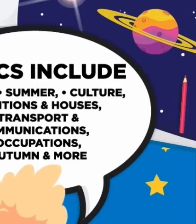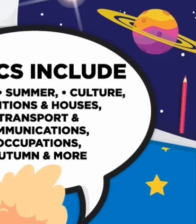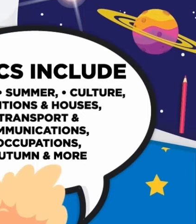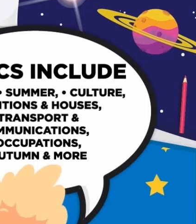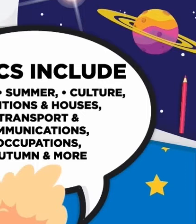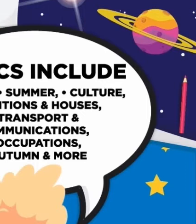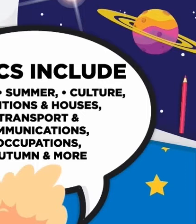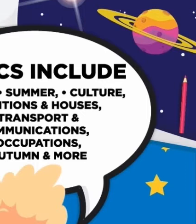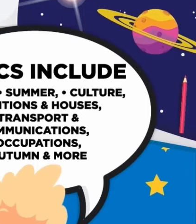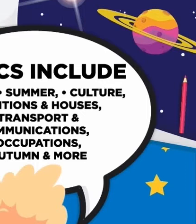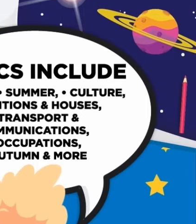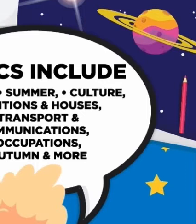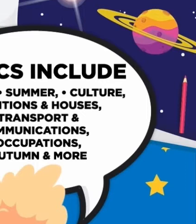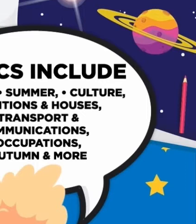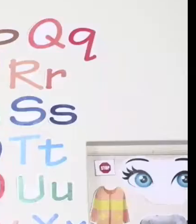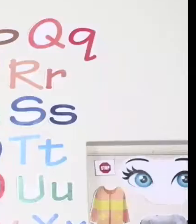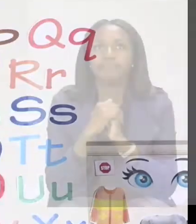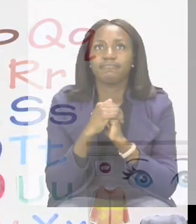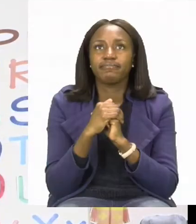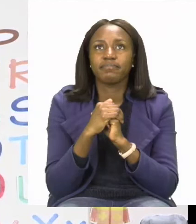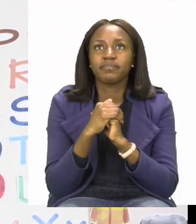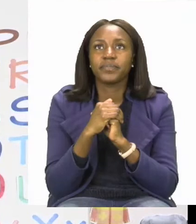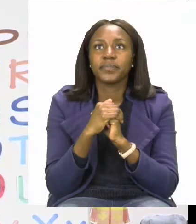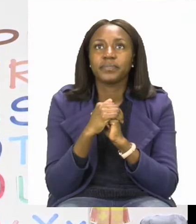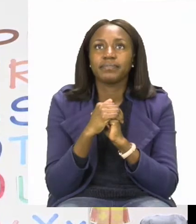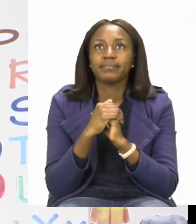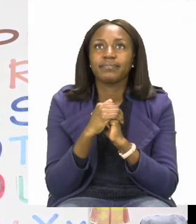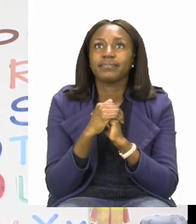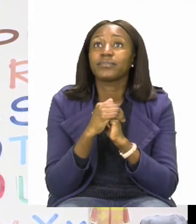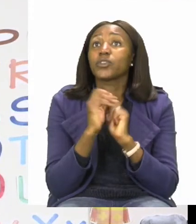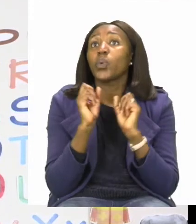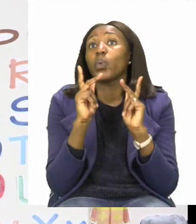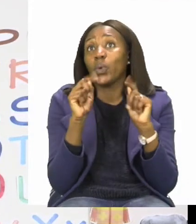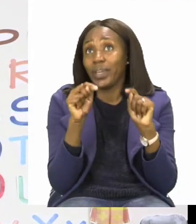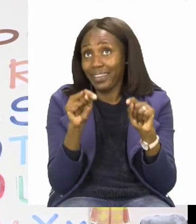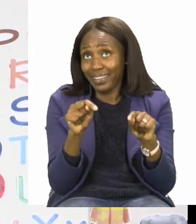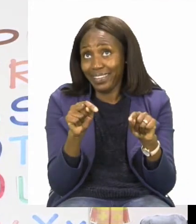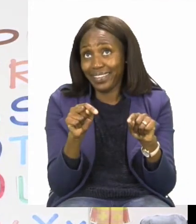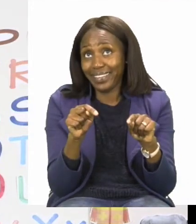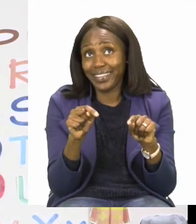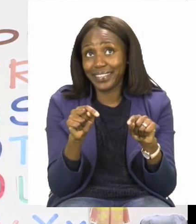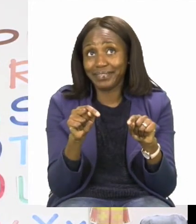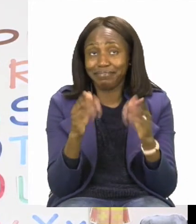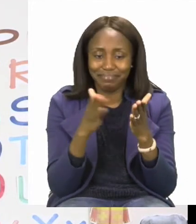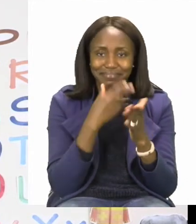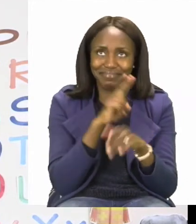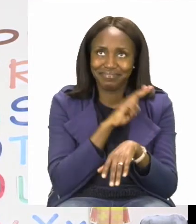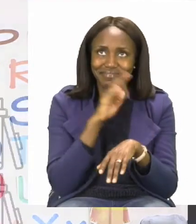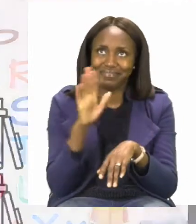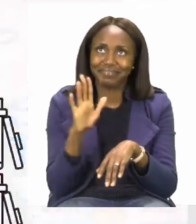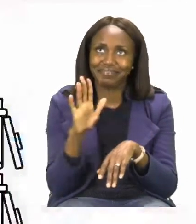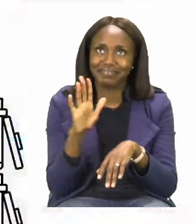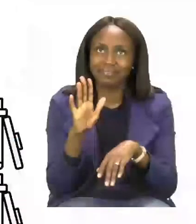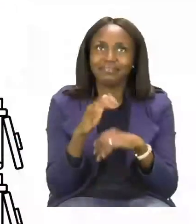in over 7 different languages. Our next part for this lesson is going to be on page